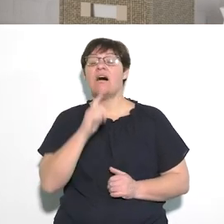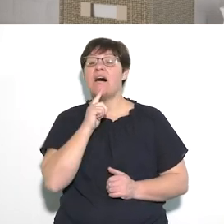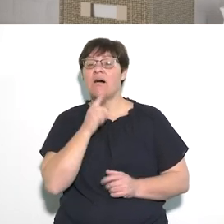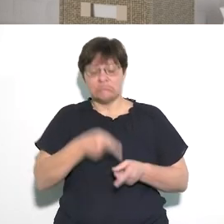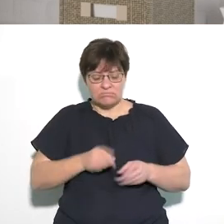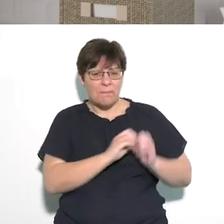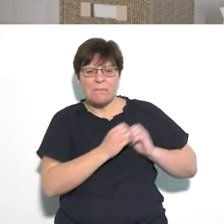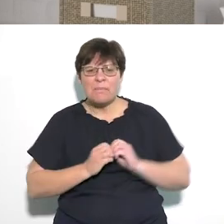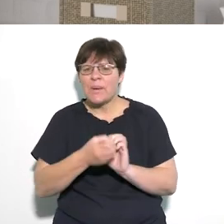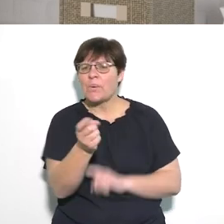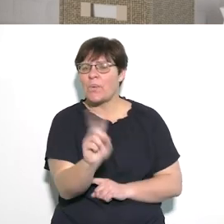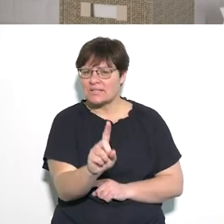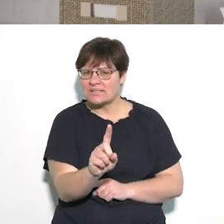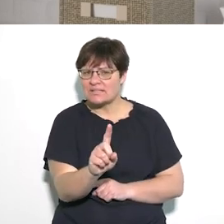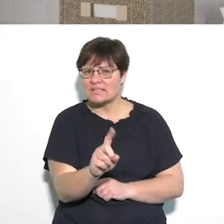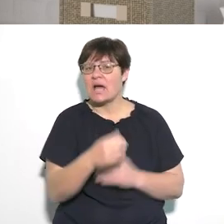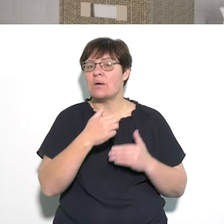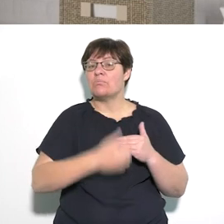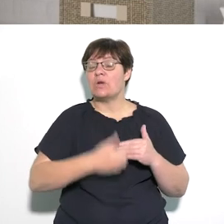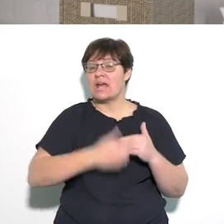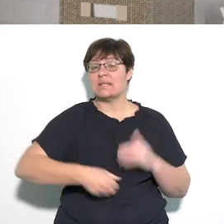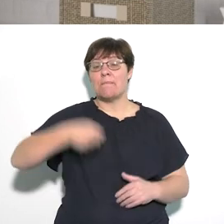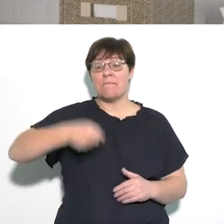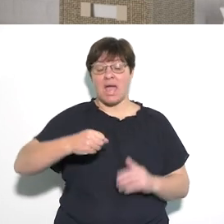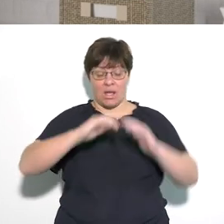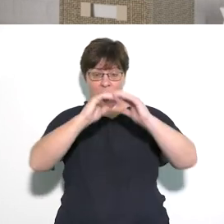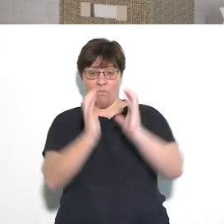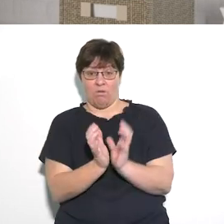going to make here is a bread bag ball.